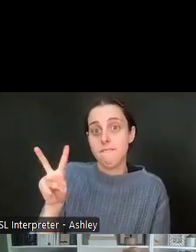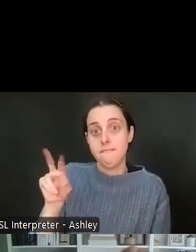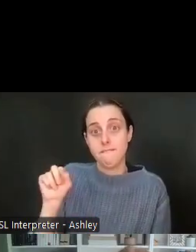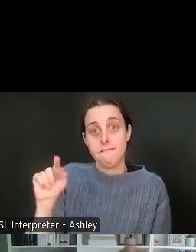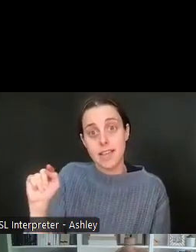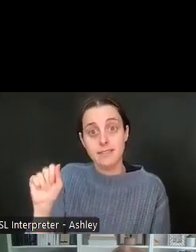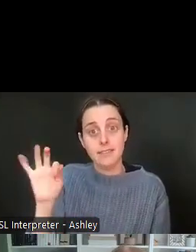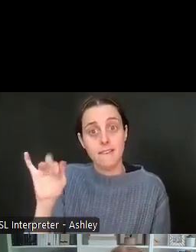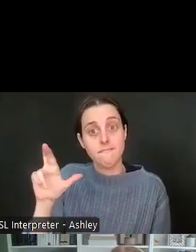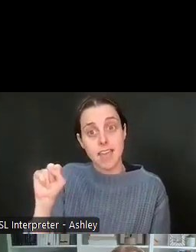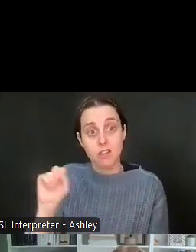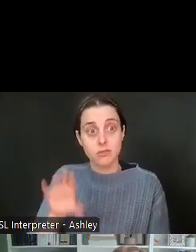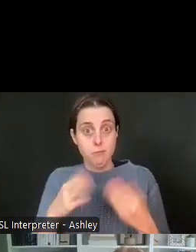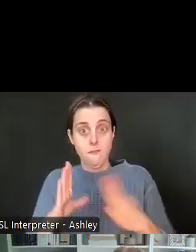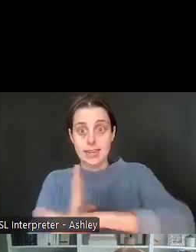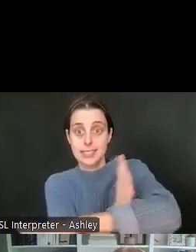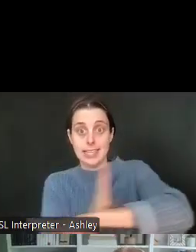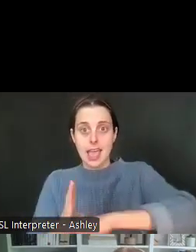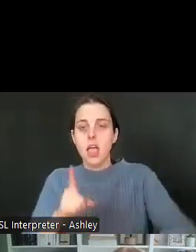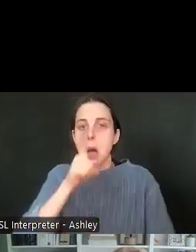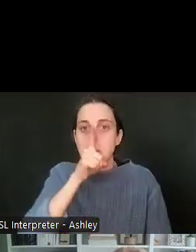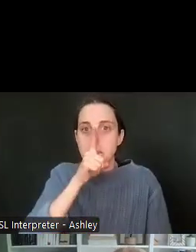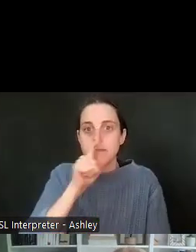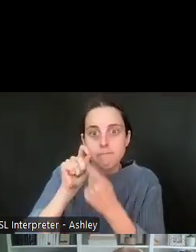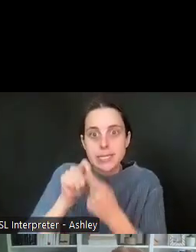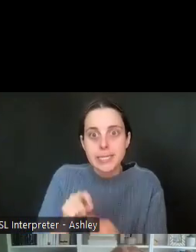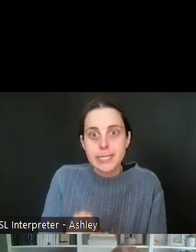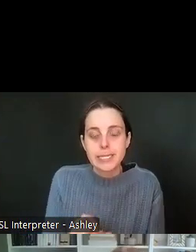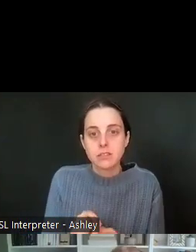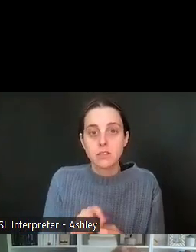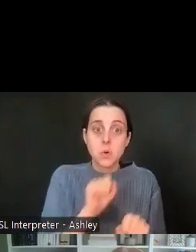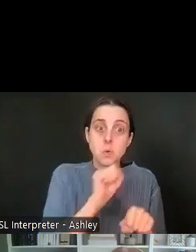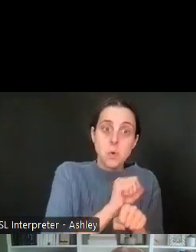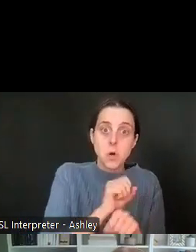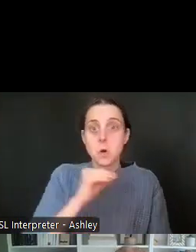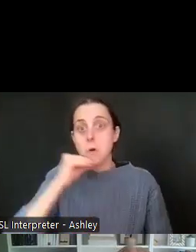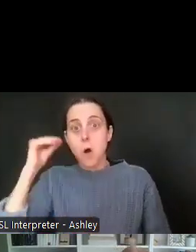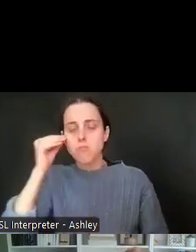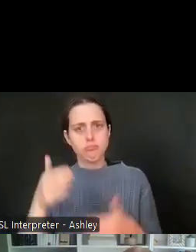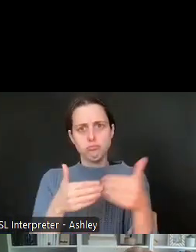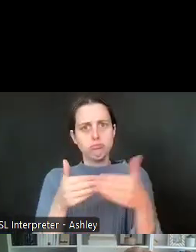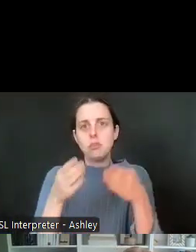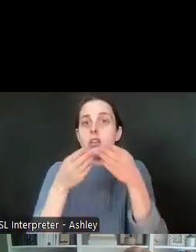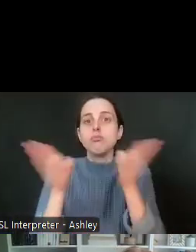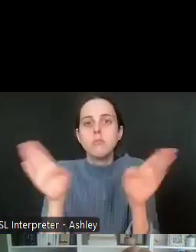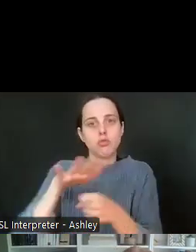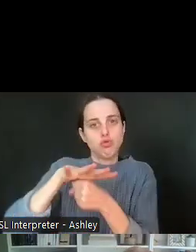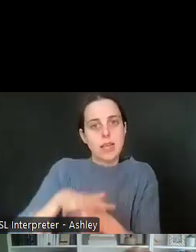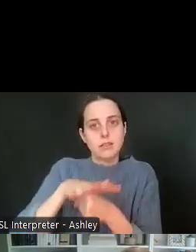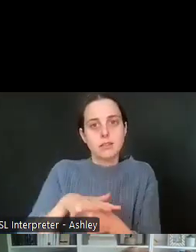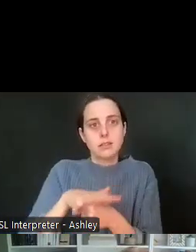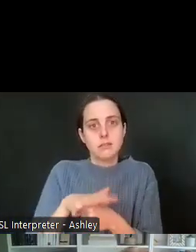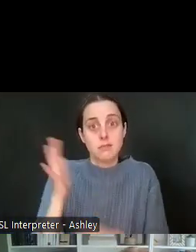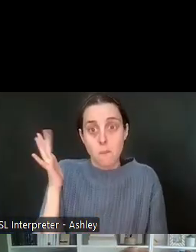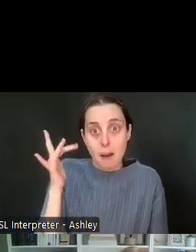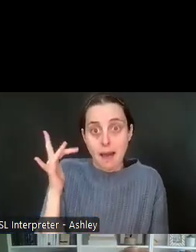talk about work versus home, because what they recognize is that our stress goes with us wherever we